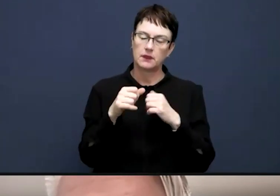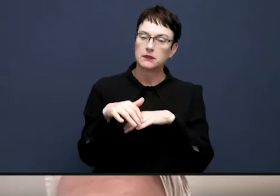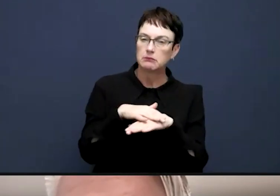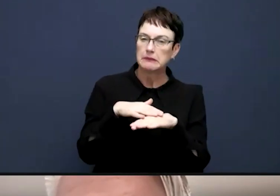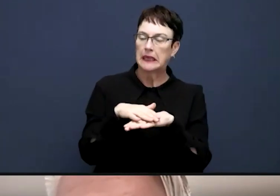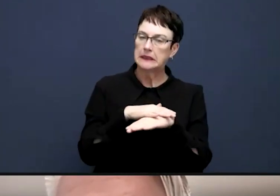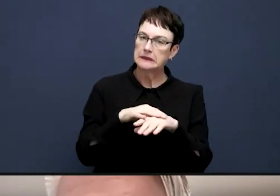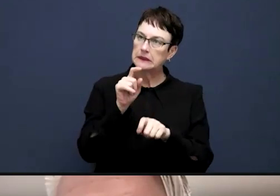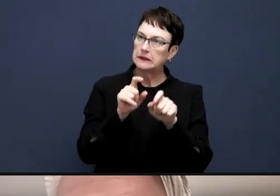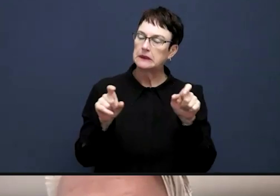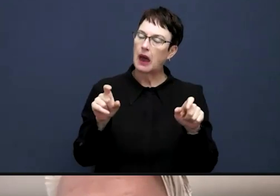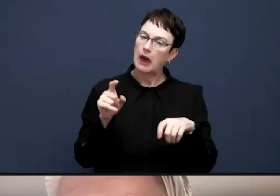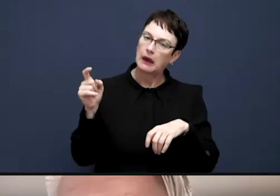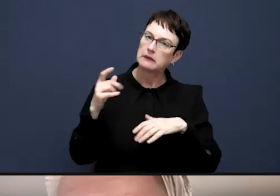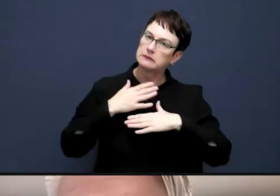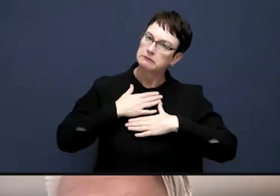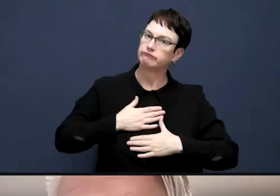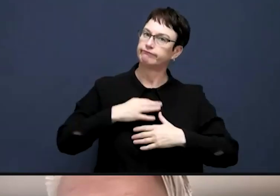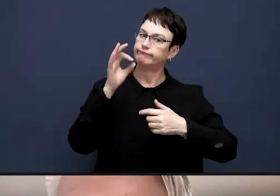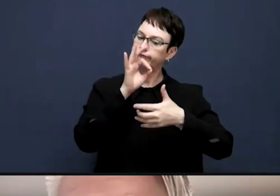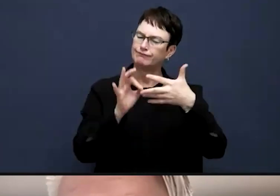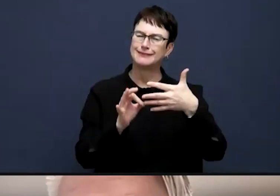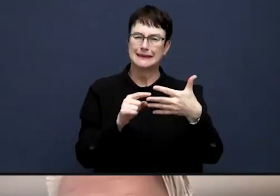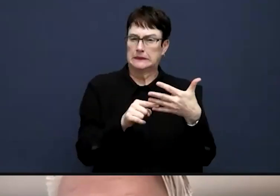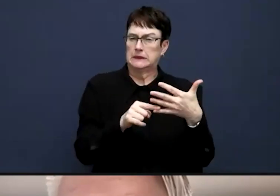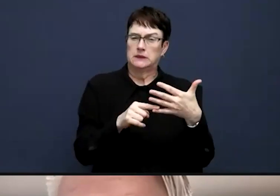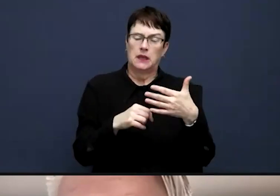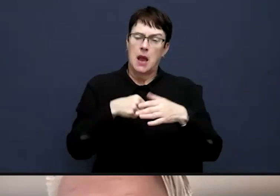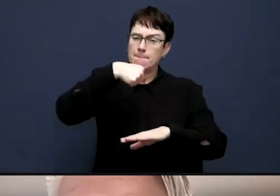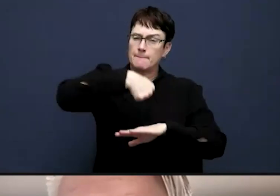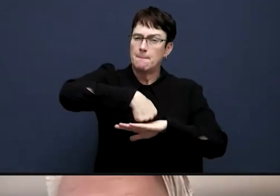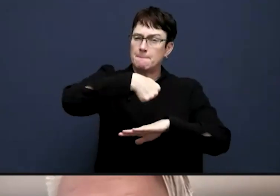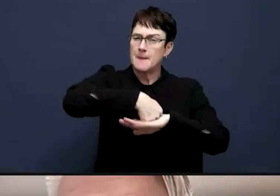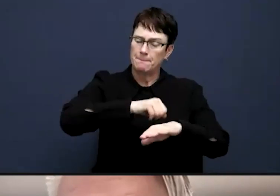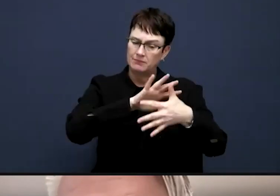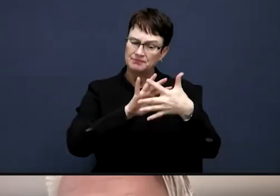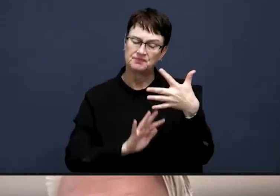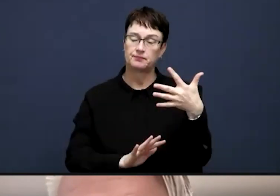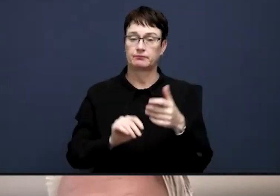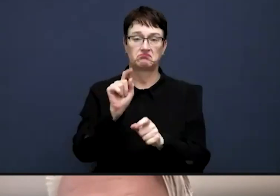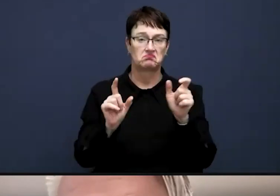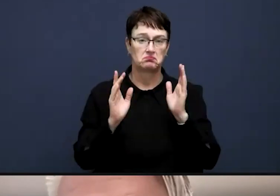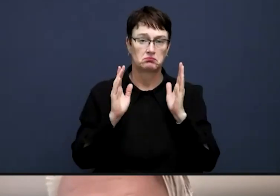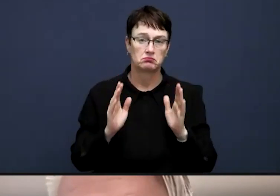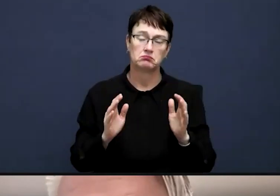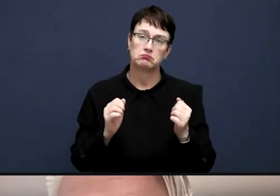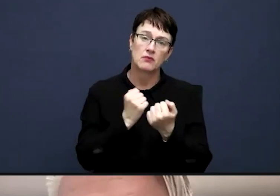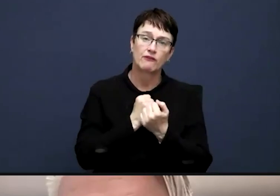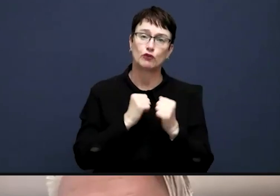people need to have, especially to have the freedom to go